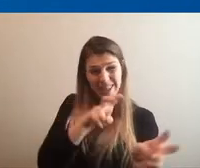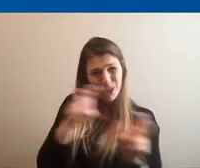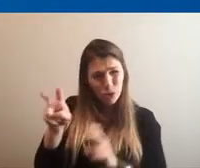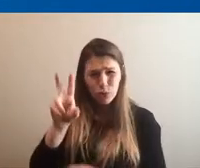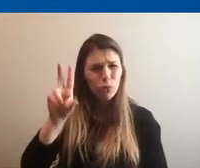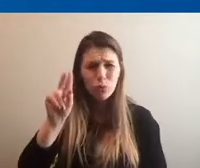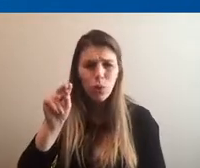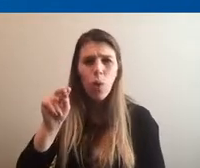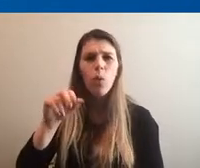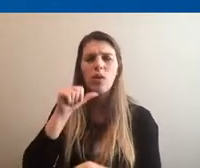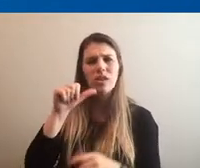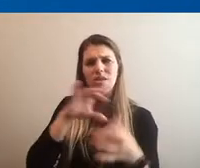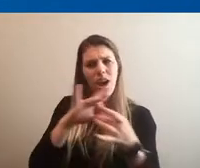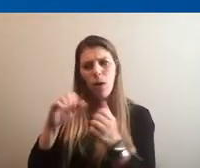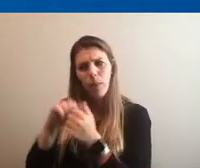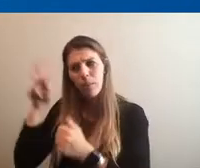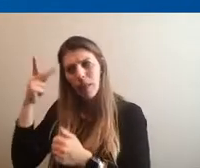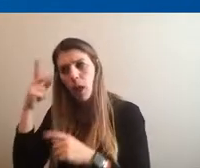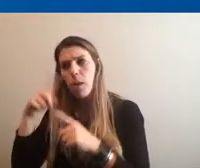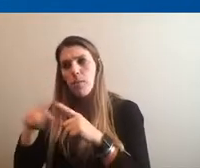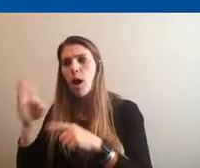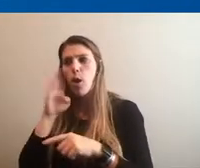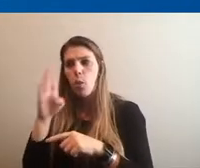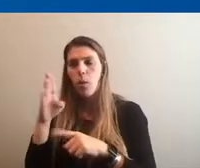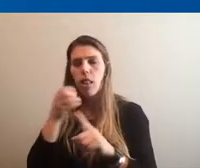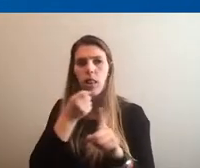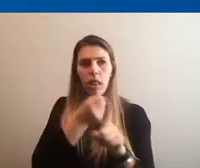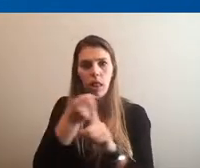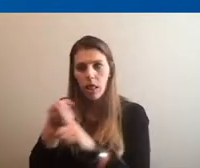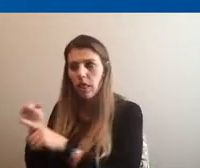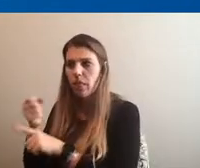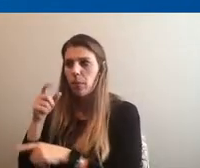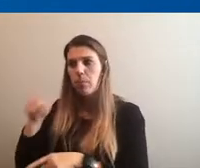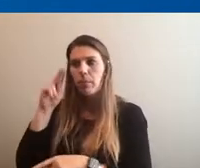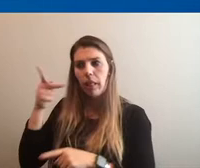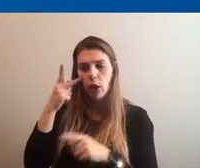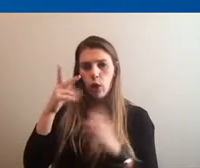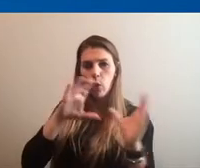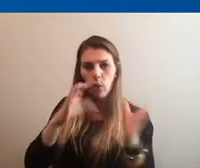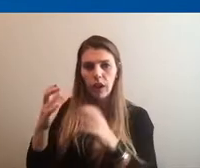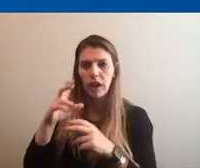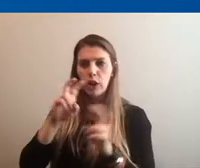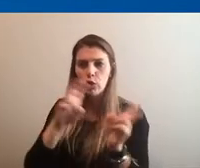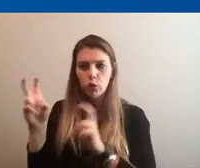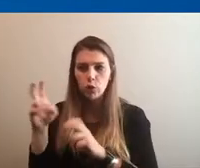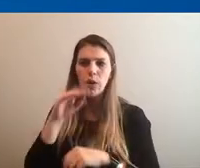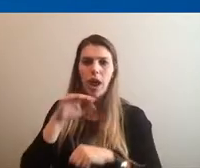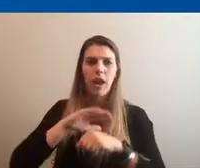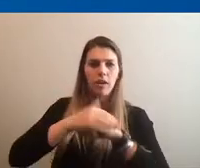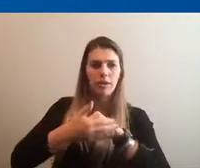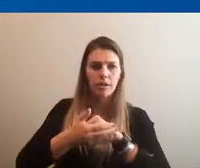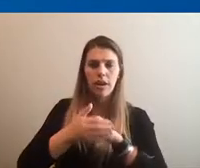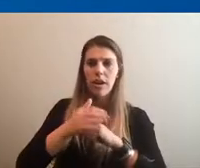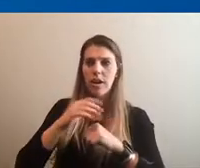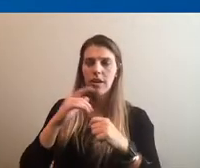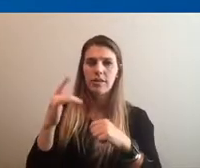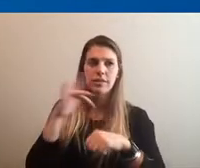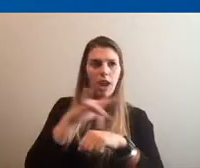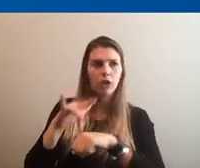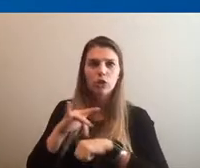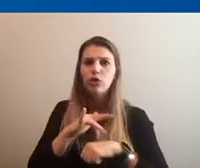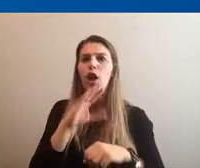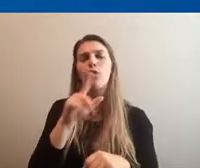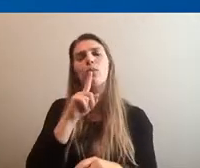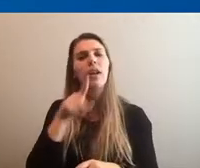it crosses political parties and issues. It crosses national and geographic boundaries. It crosses all those.